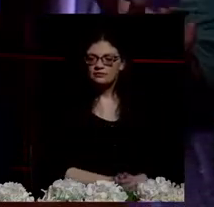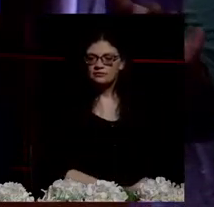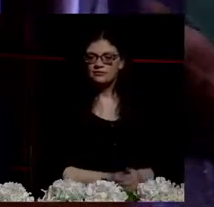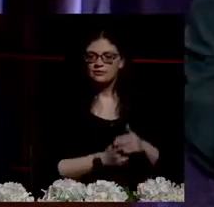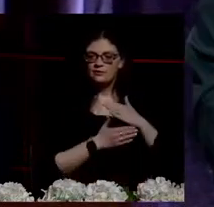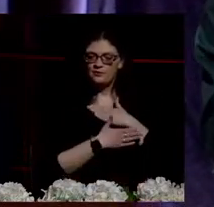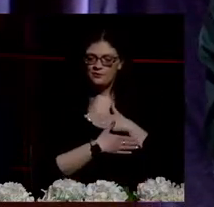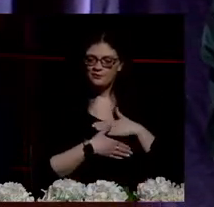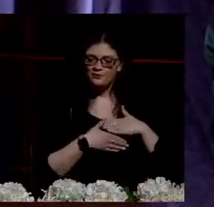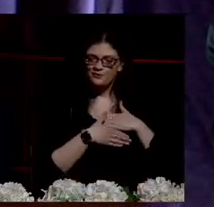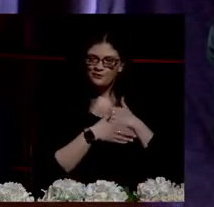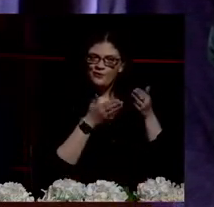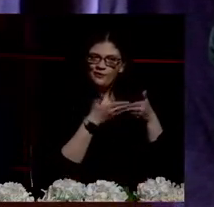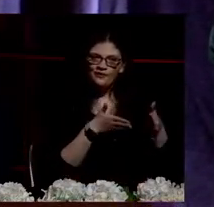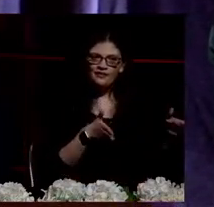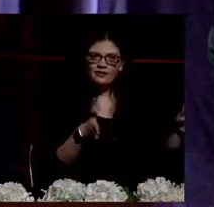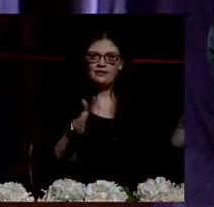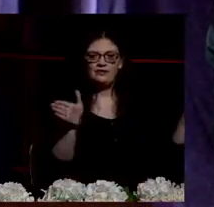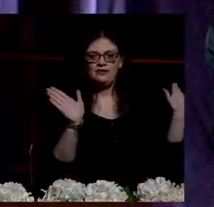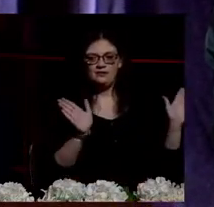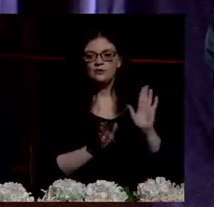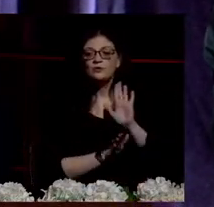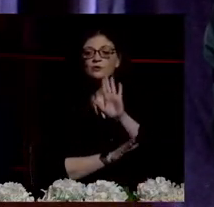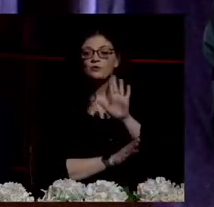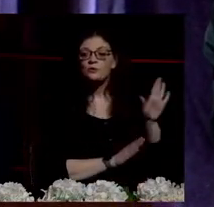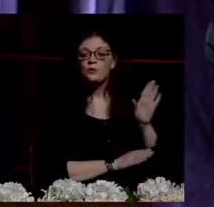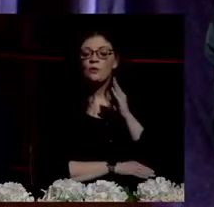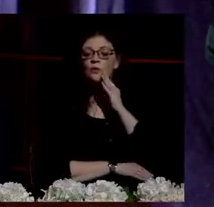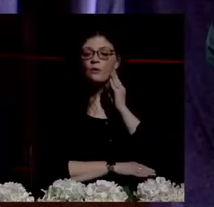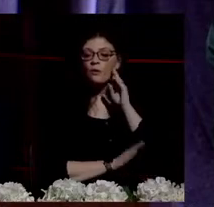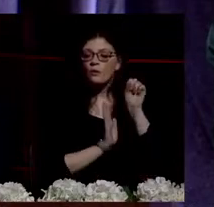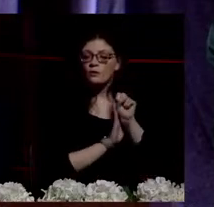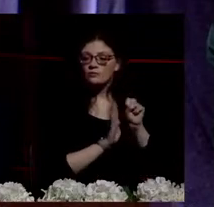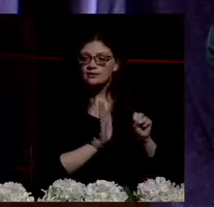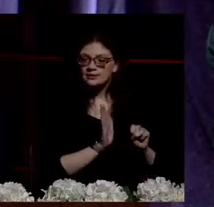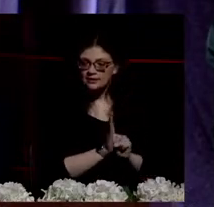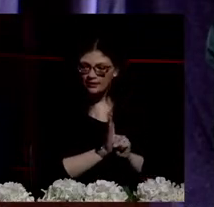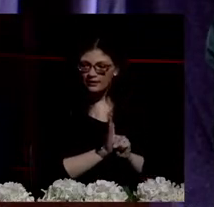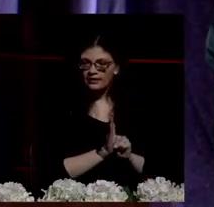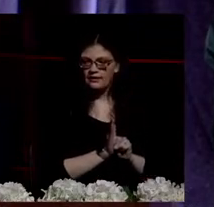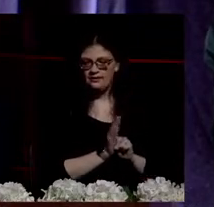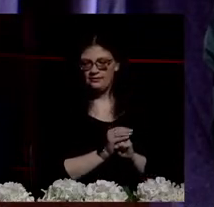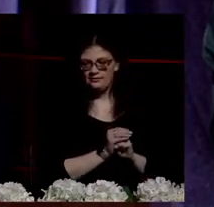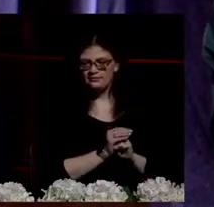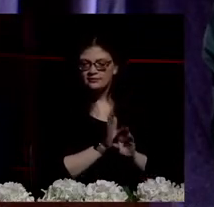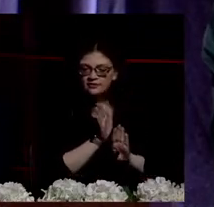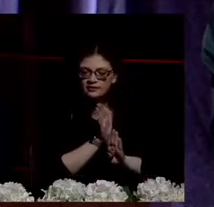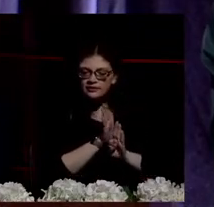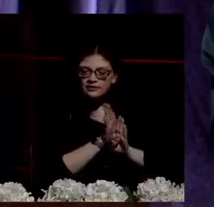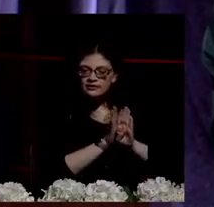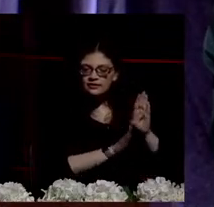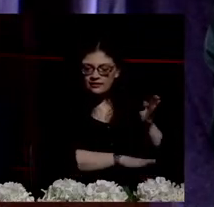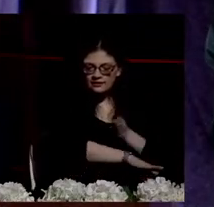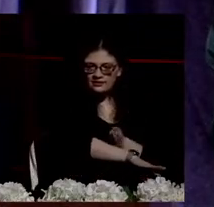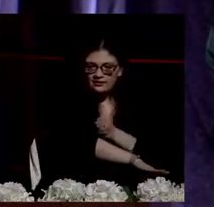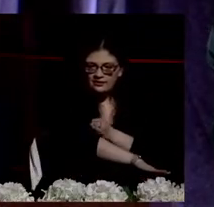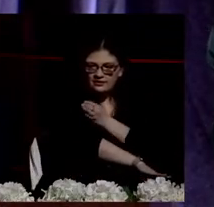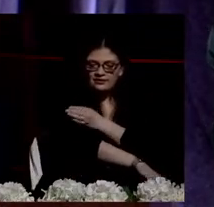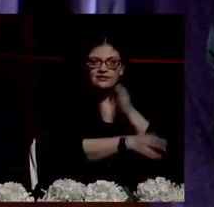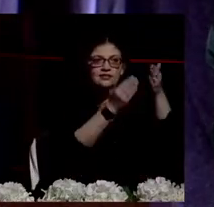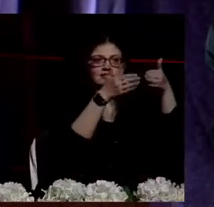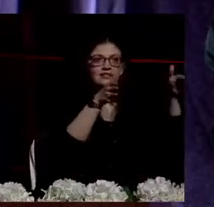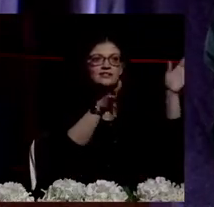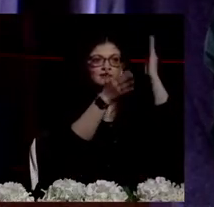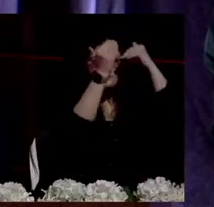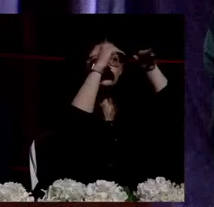the wide open spaces of your home state. Building and development will never stop. Clear skies and easy access to